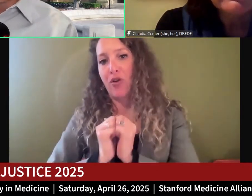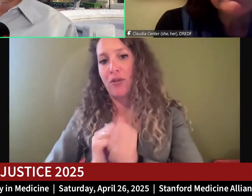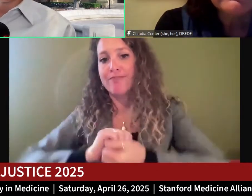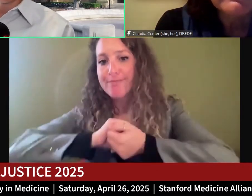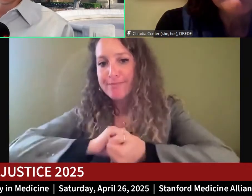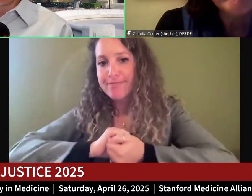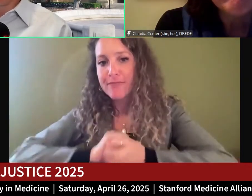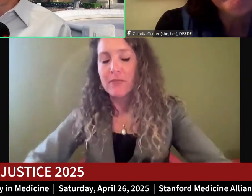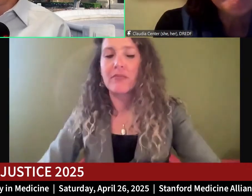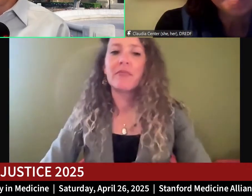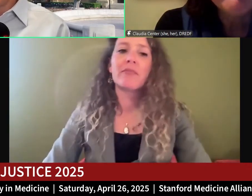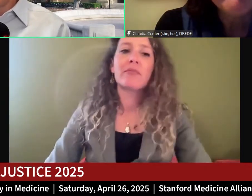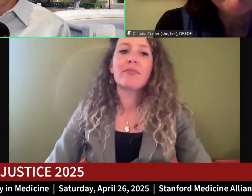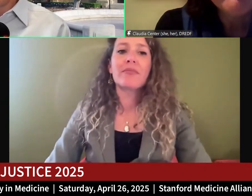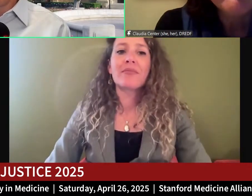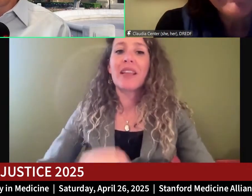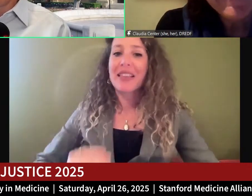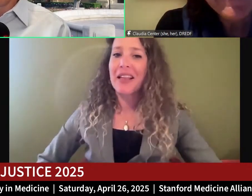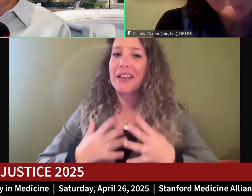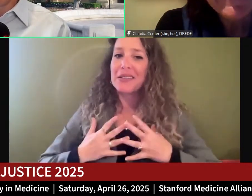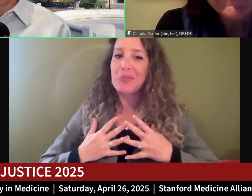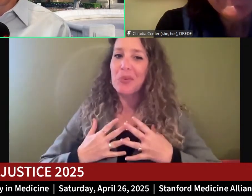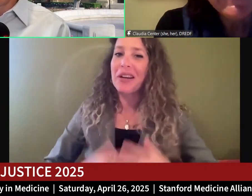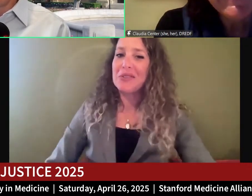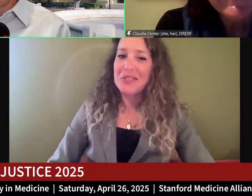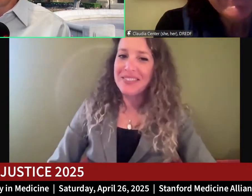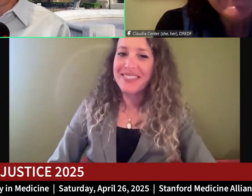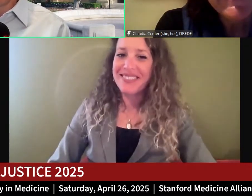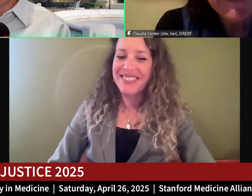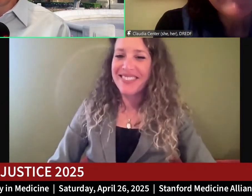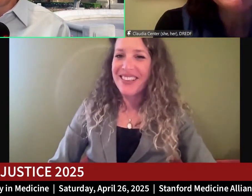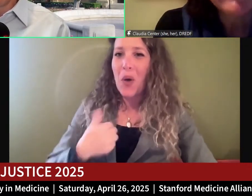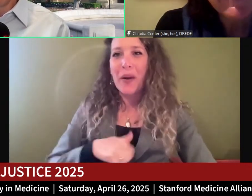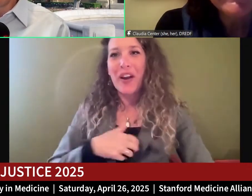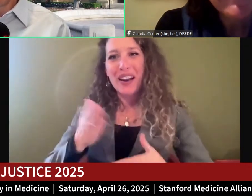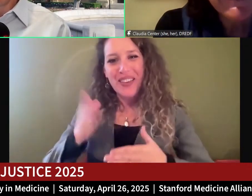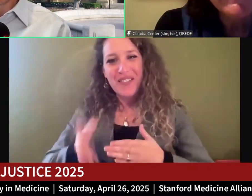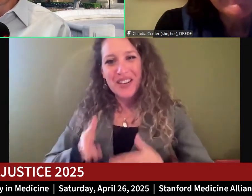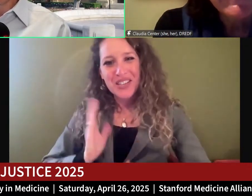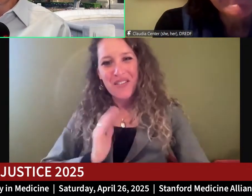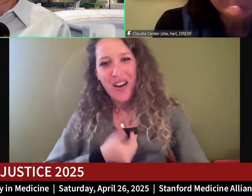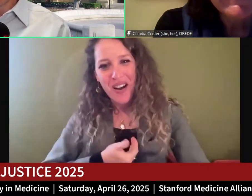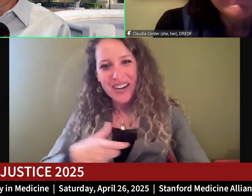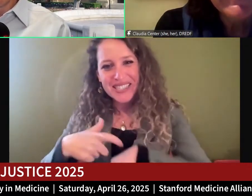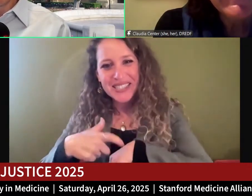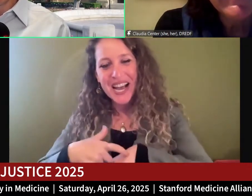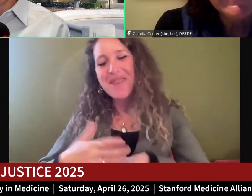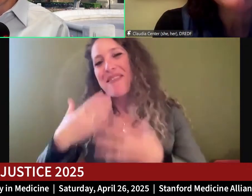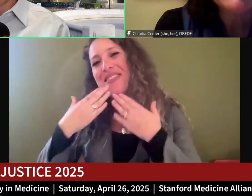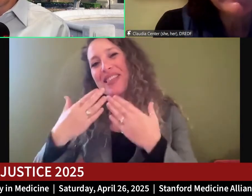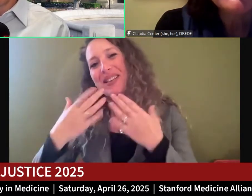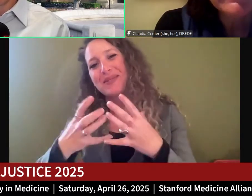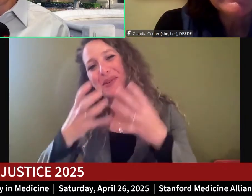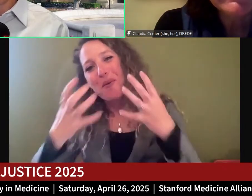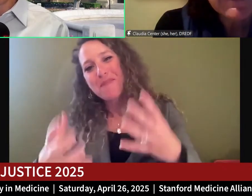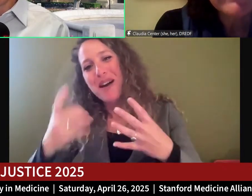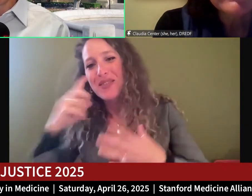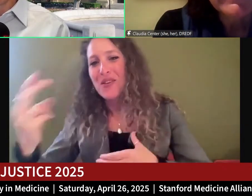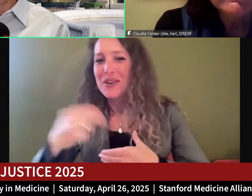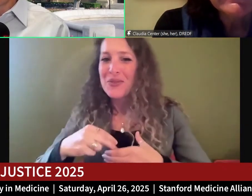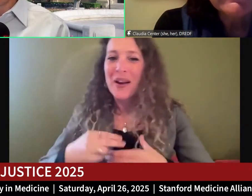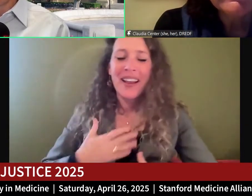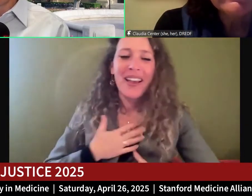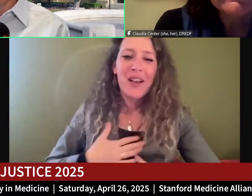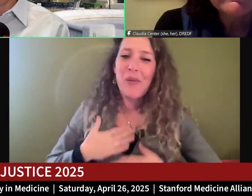Well, on that inspirational note, Claudia, I think we're at the end of our session. Thank you so much for coming.